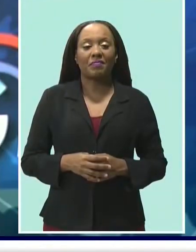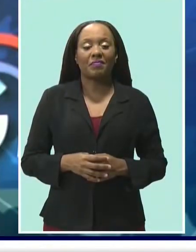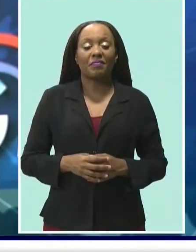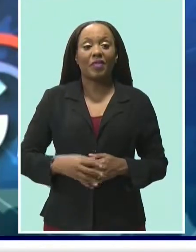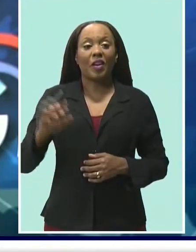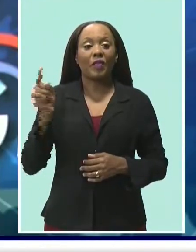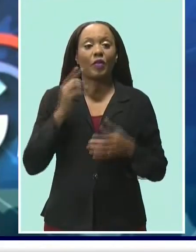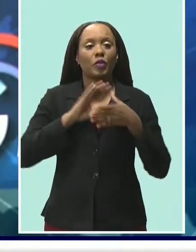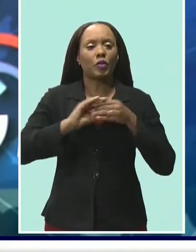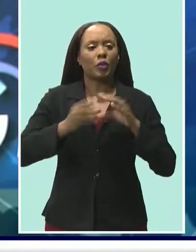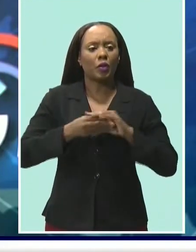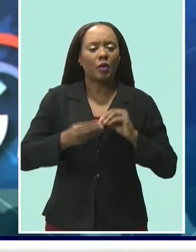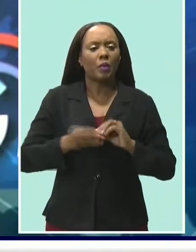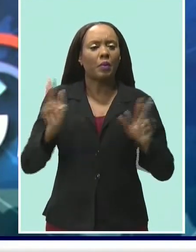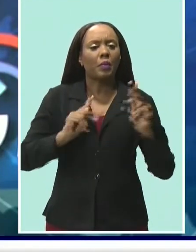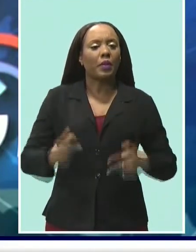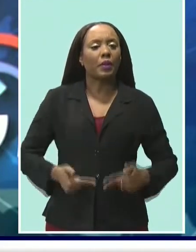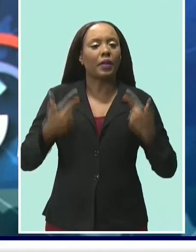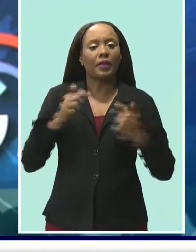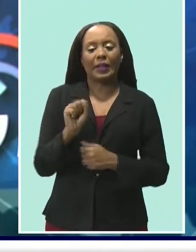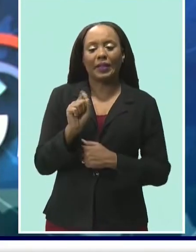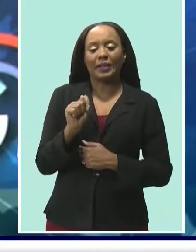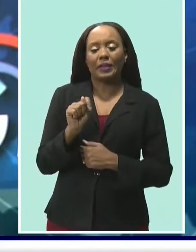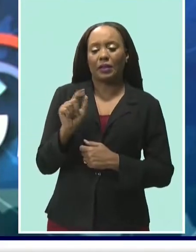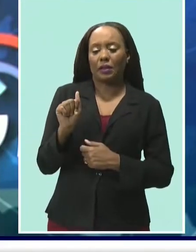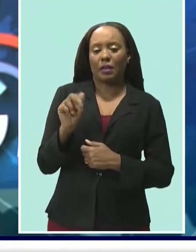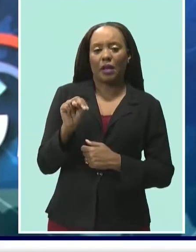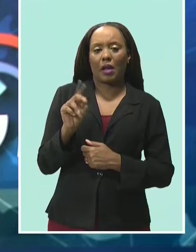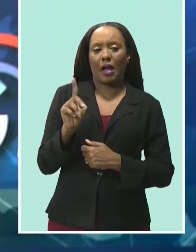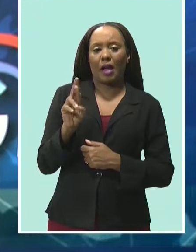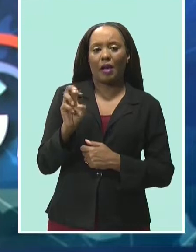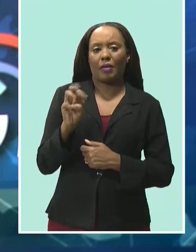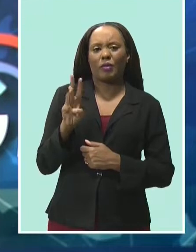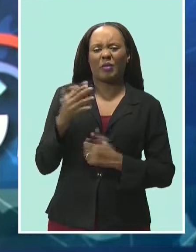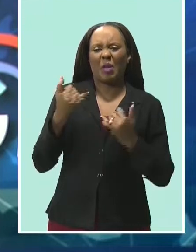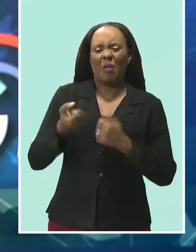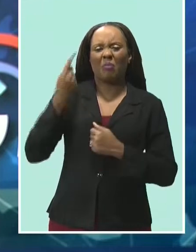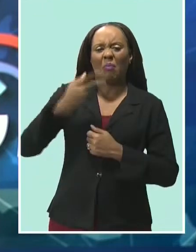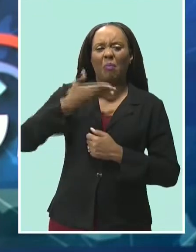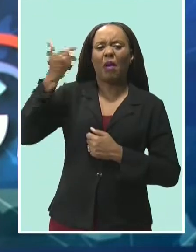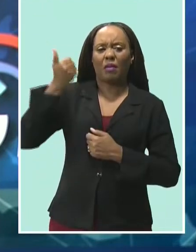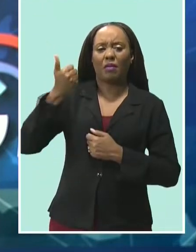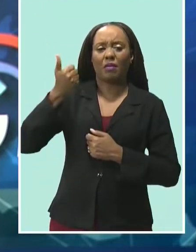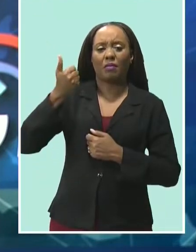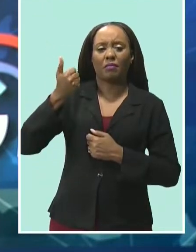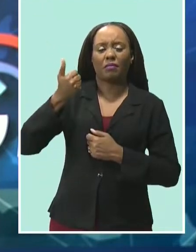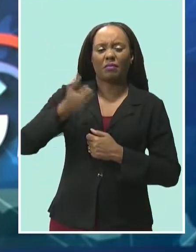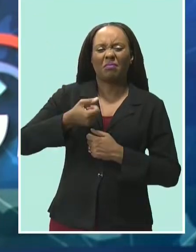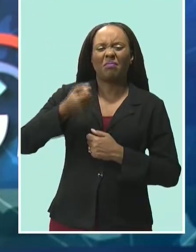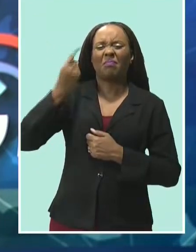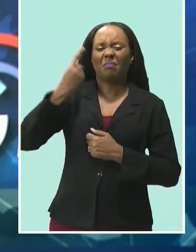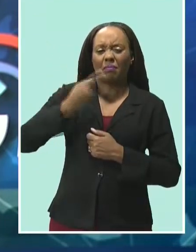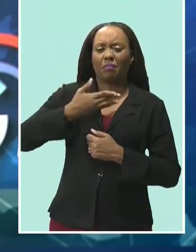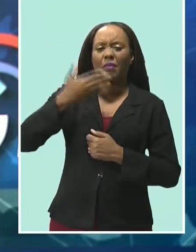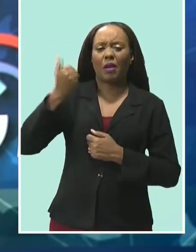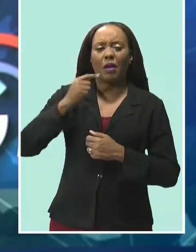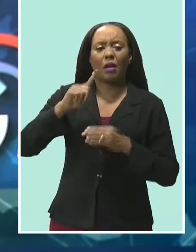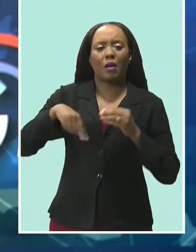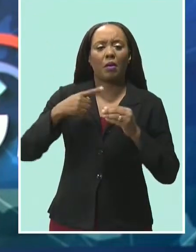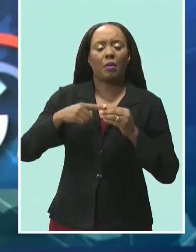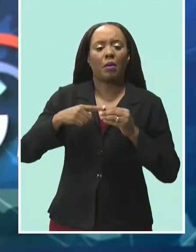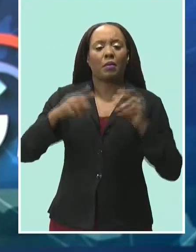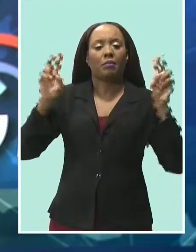And in our top story, residents of St. Andrew now have a greater understanding about the proposed Thorne Commission, its structure, role